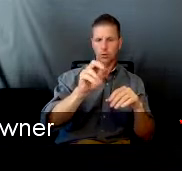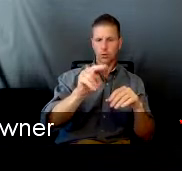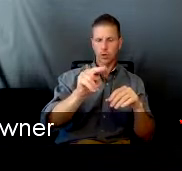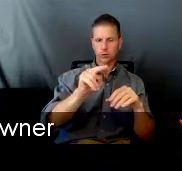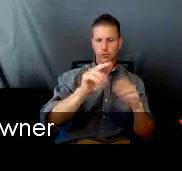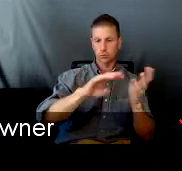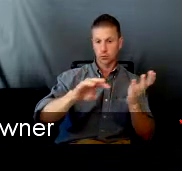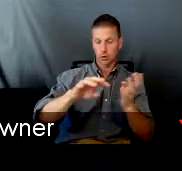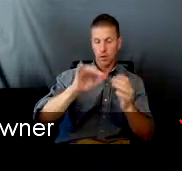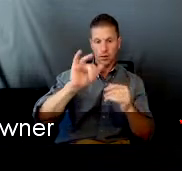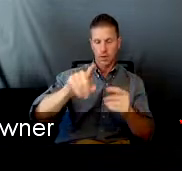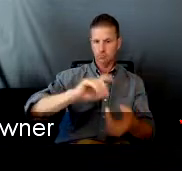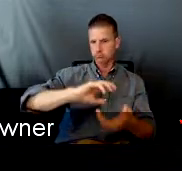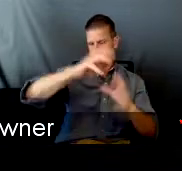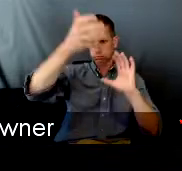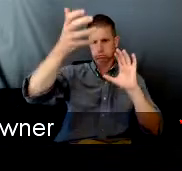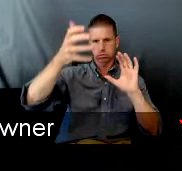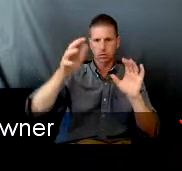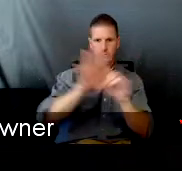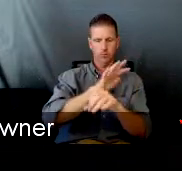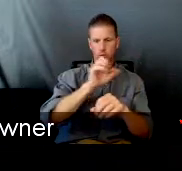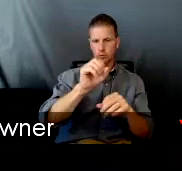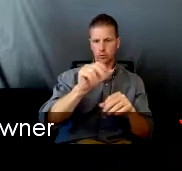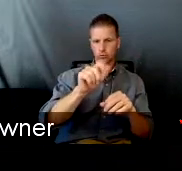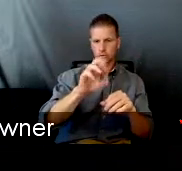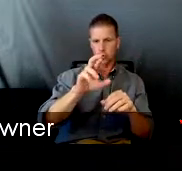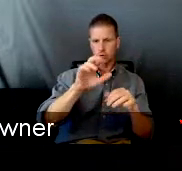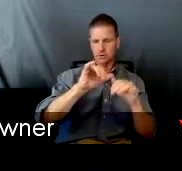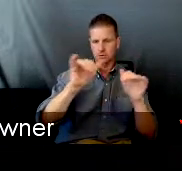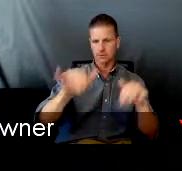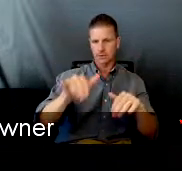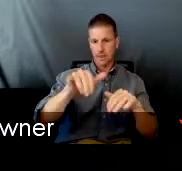entire solar system and put the planets where they are today.